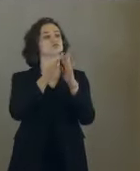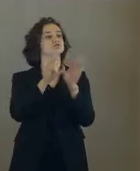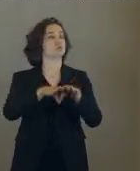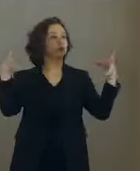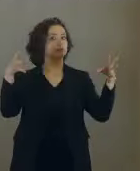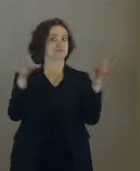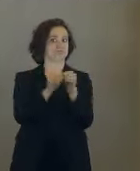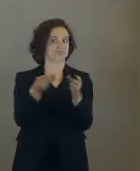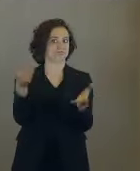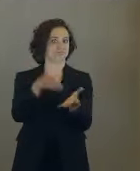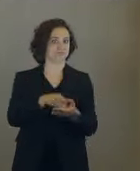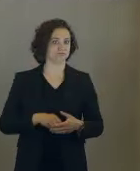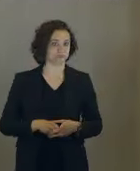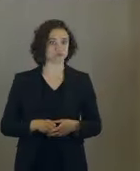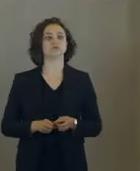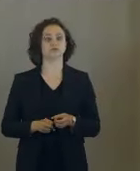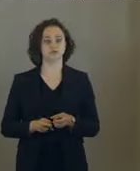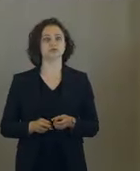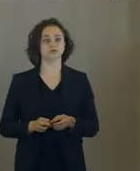now officially reconvened.